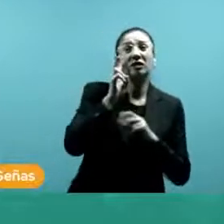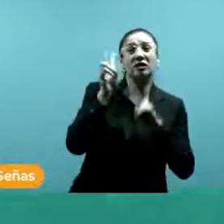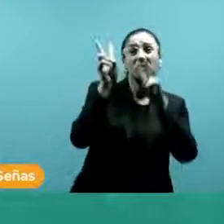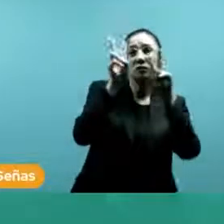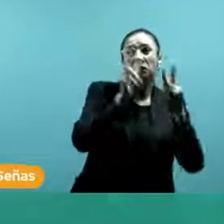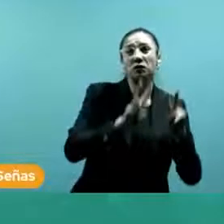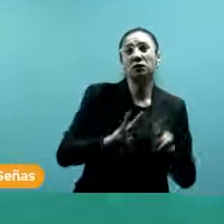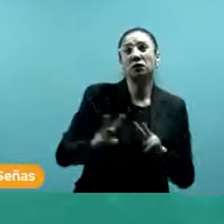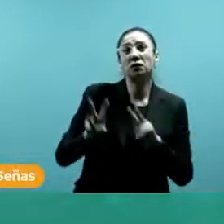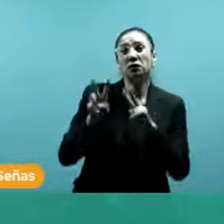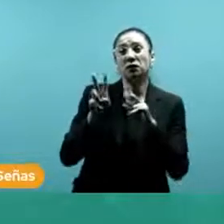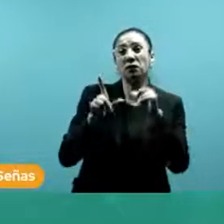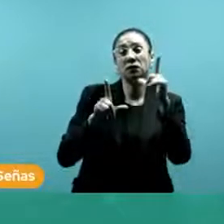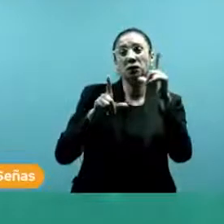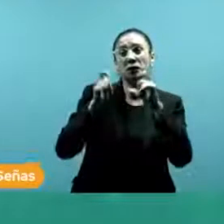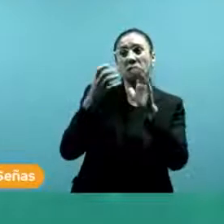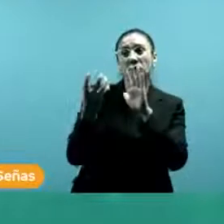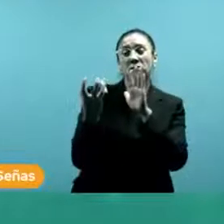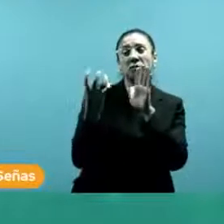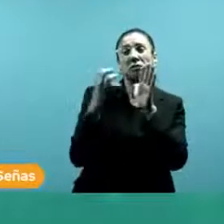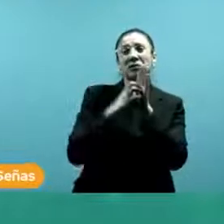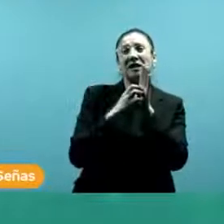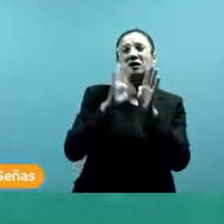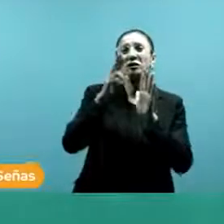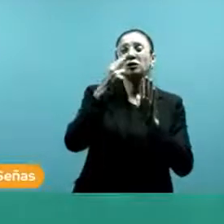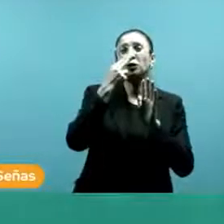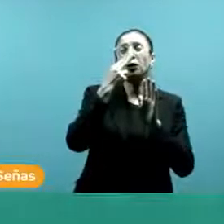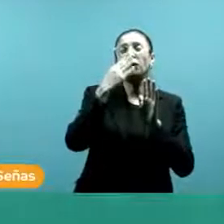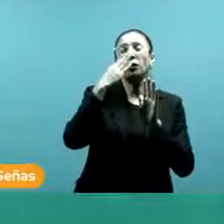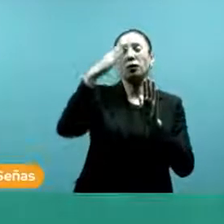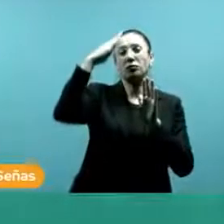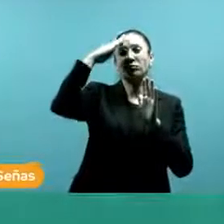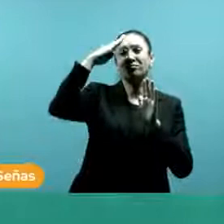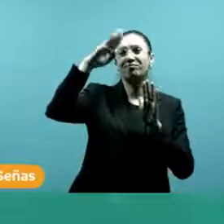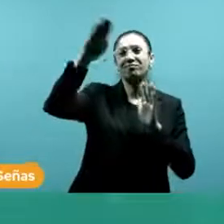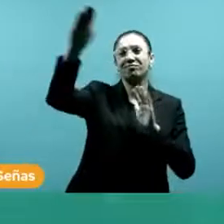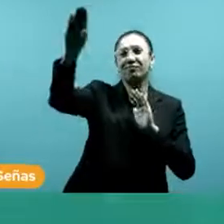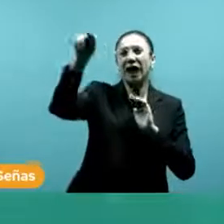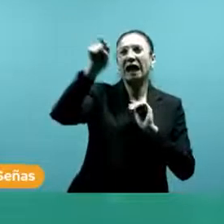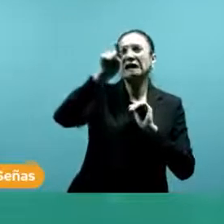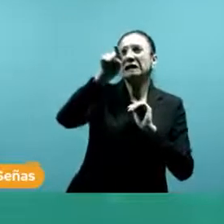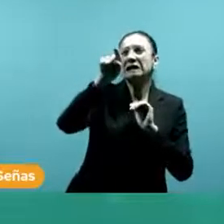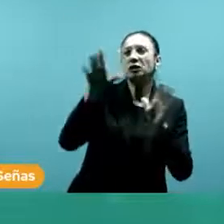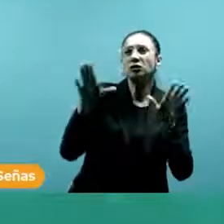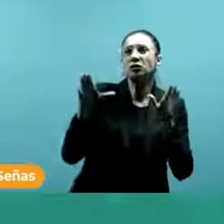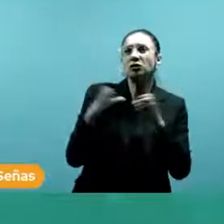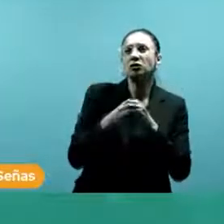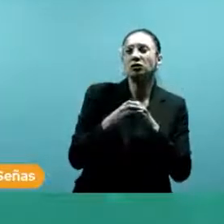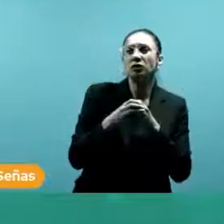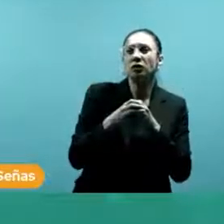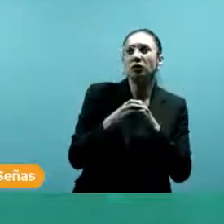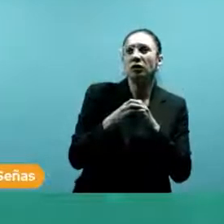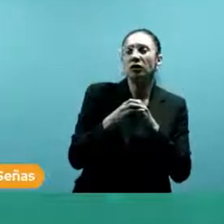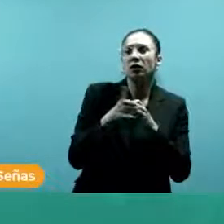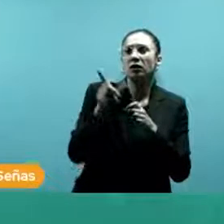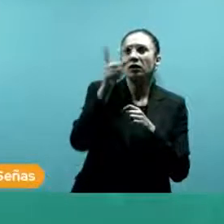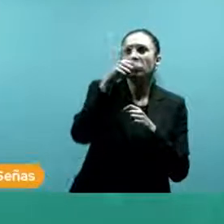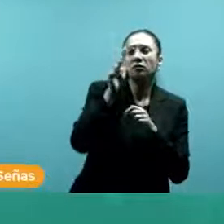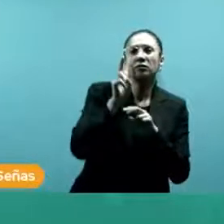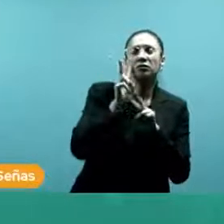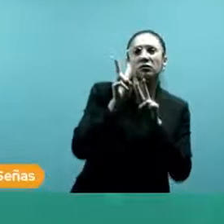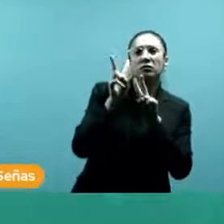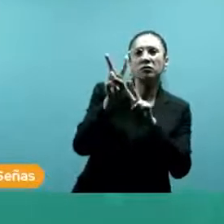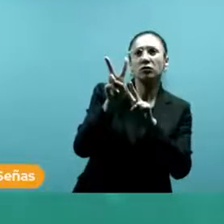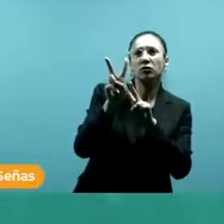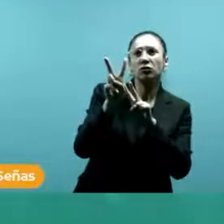of people in Nazi Germany nazi, participated or followed the regime. Here you can see the picture of one person who is not